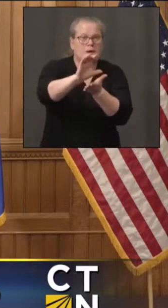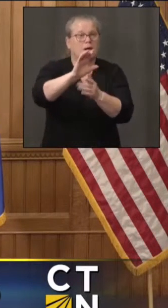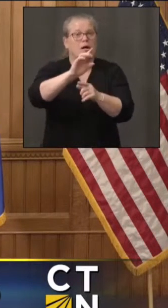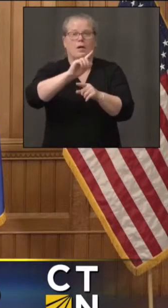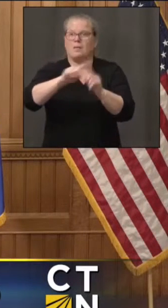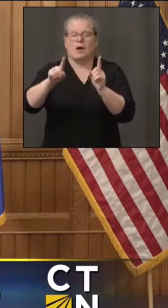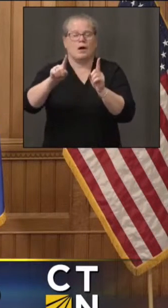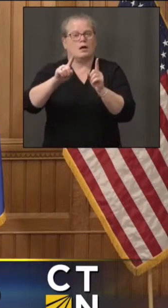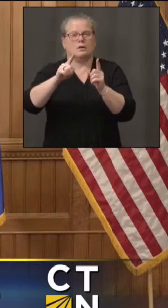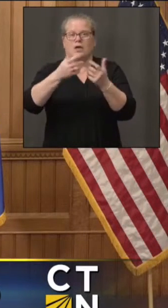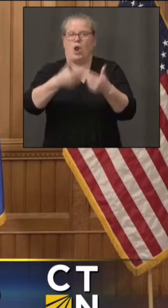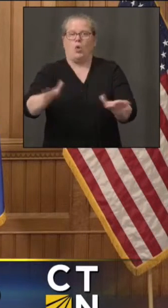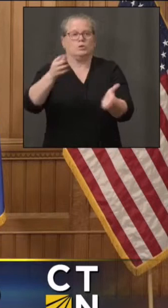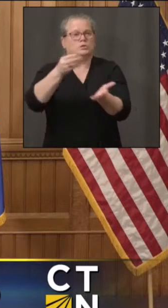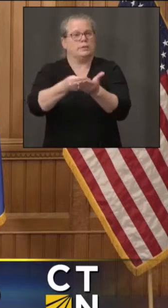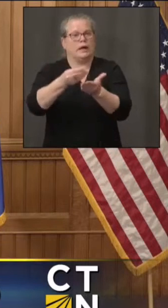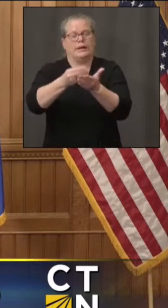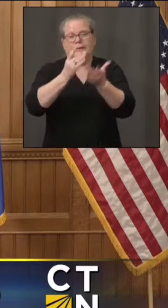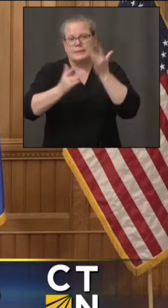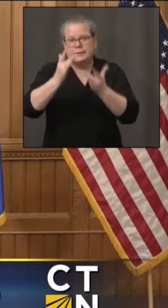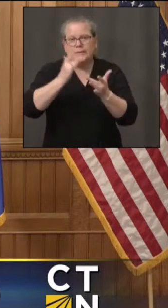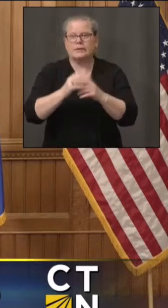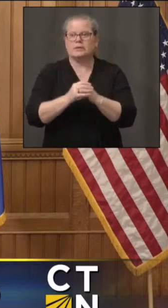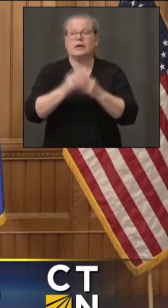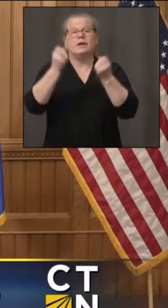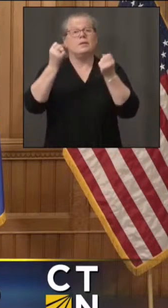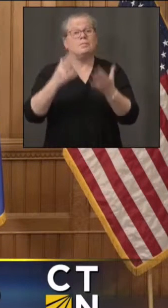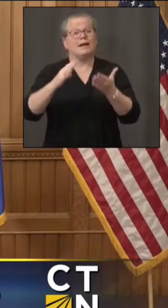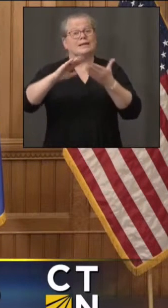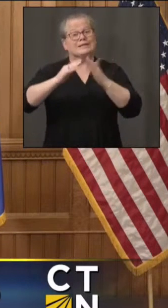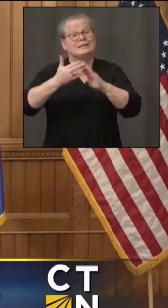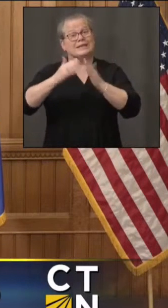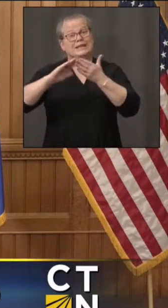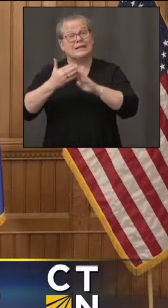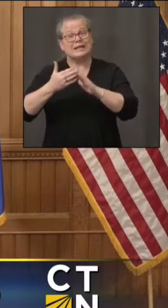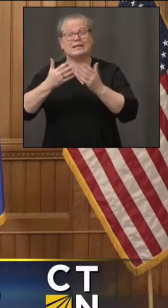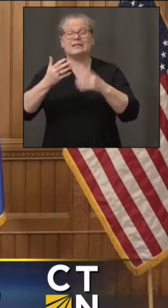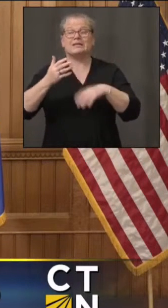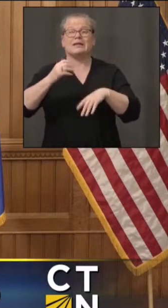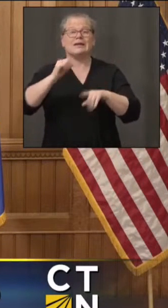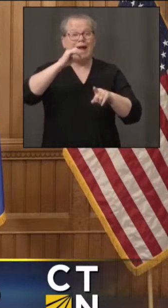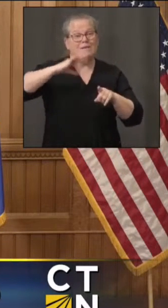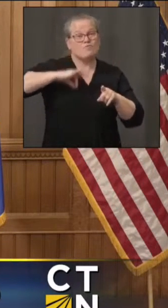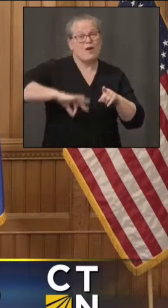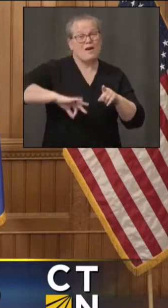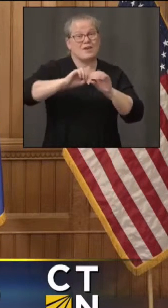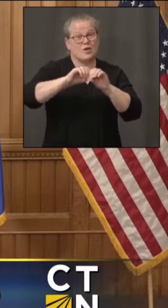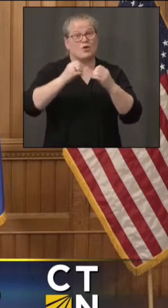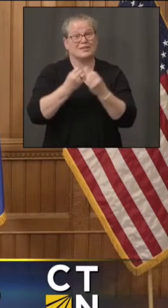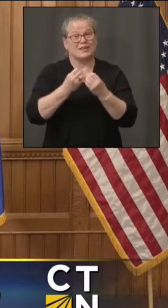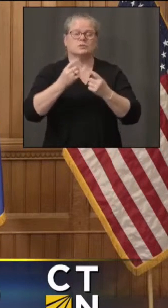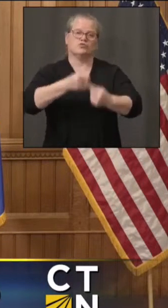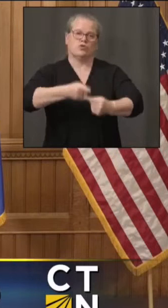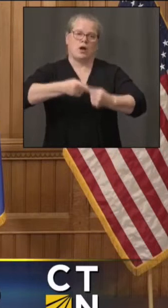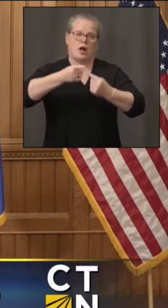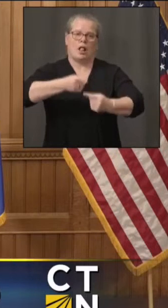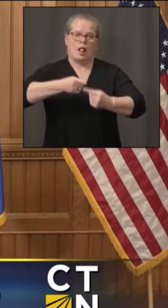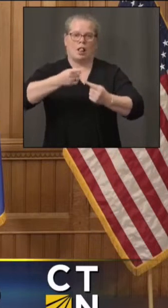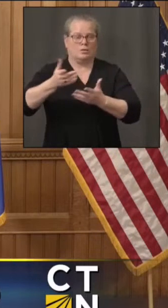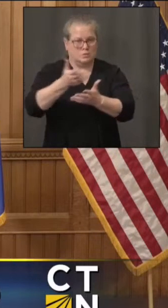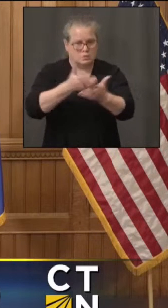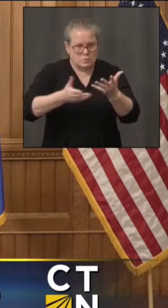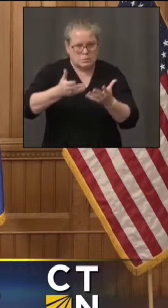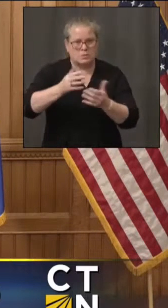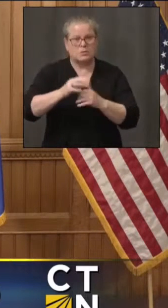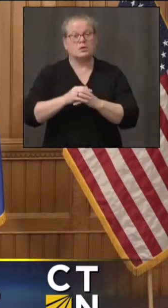still have a lot of nonprofits and municipalities struggling. When the legislature comes back in January, in addition to looking at